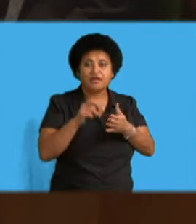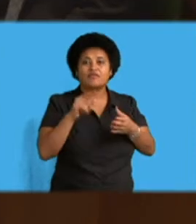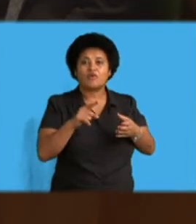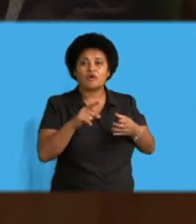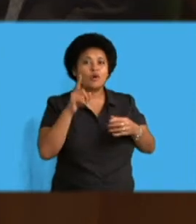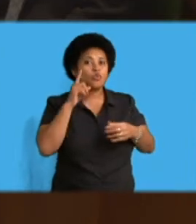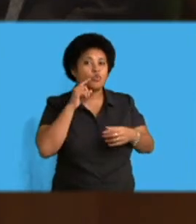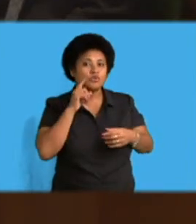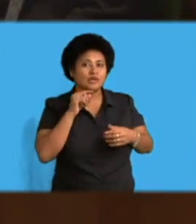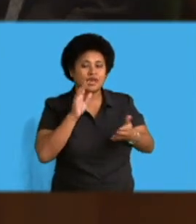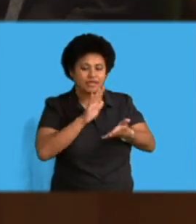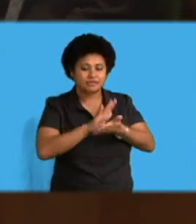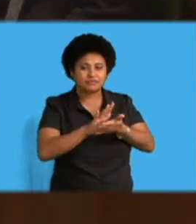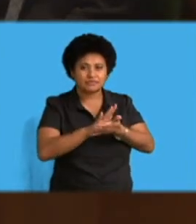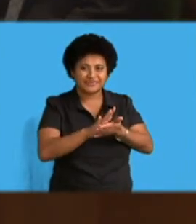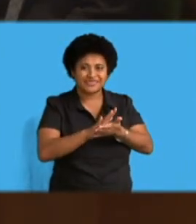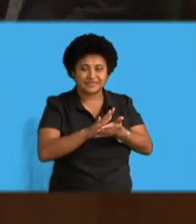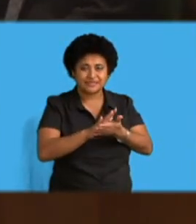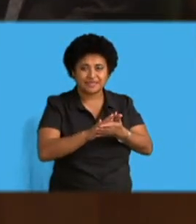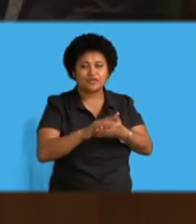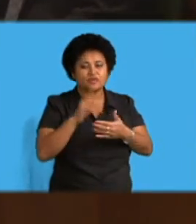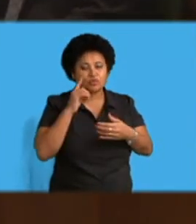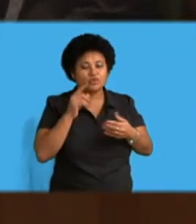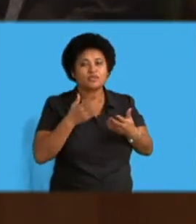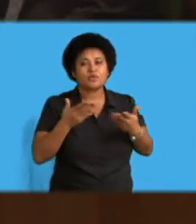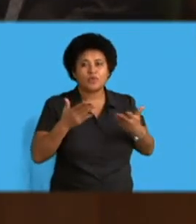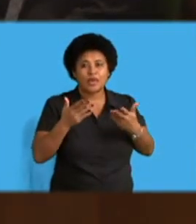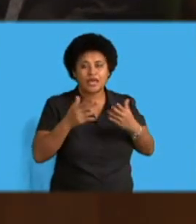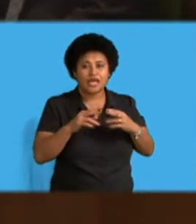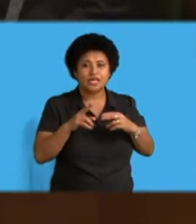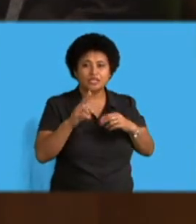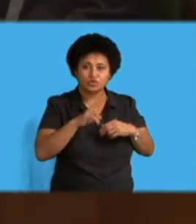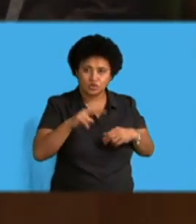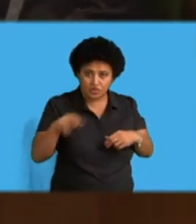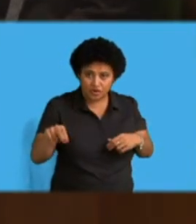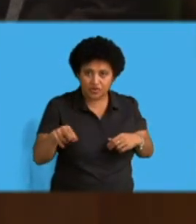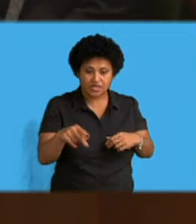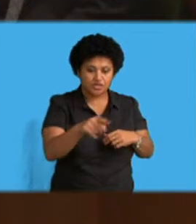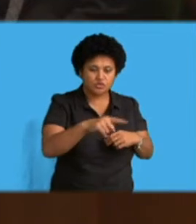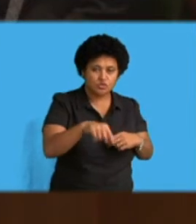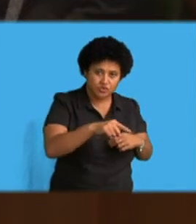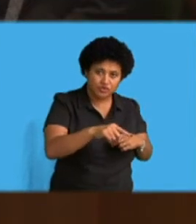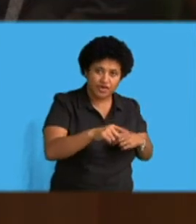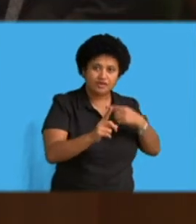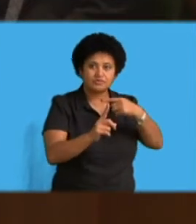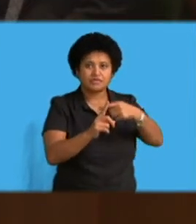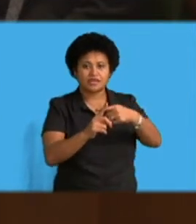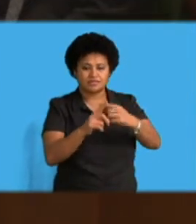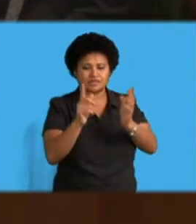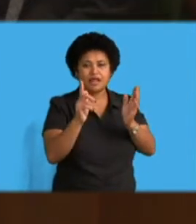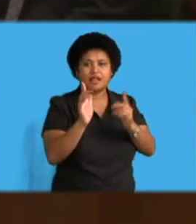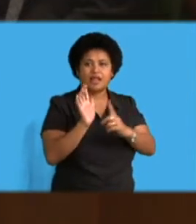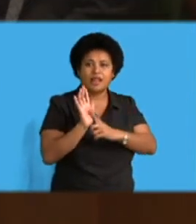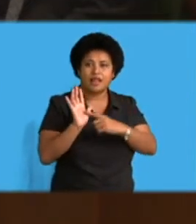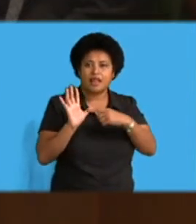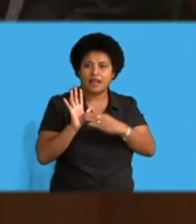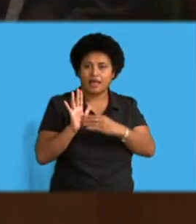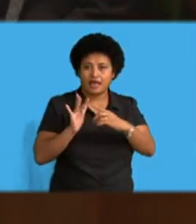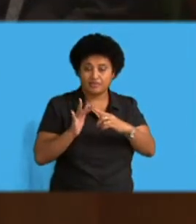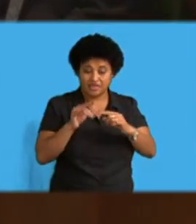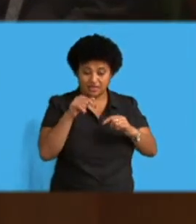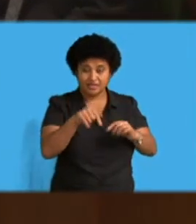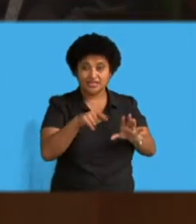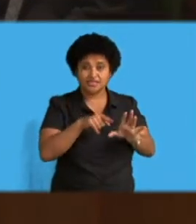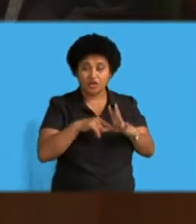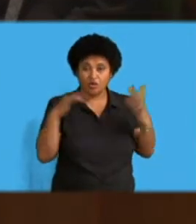that extends between Nassori, Suva and Lemi. This year, the ADB annual meeting was attended by more than